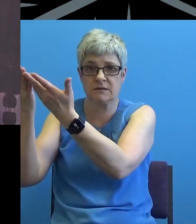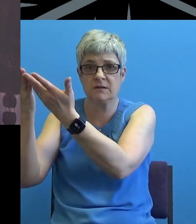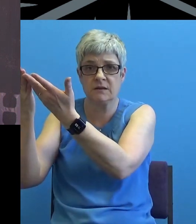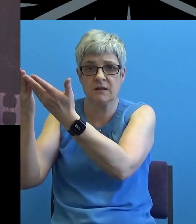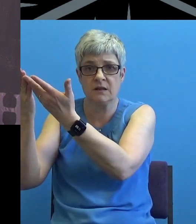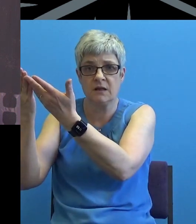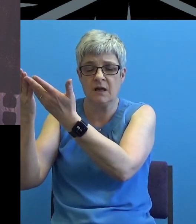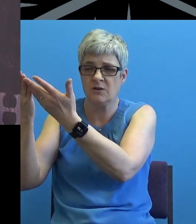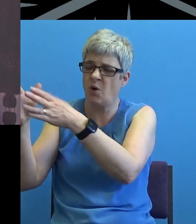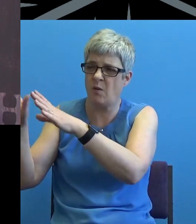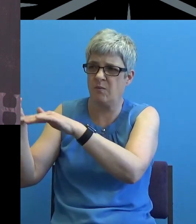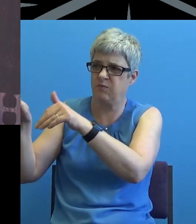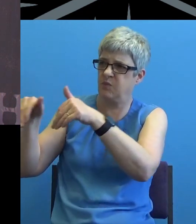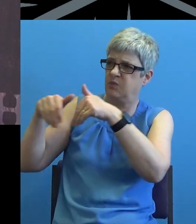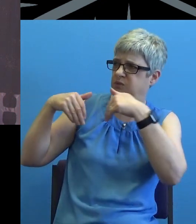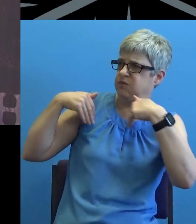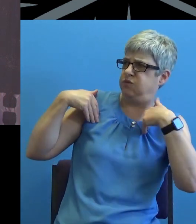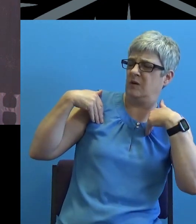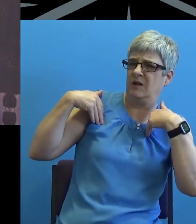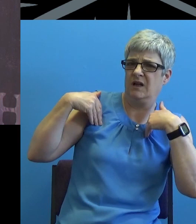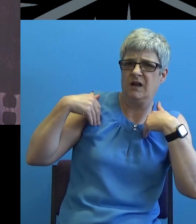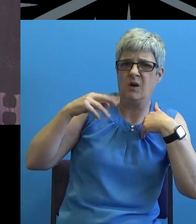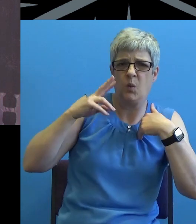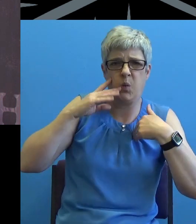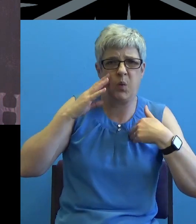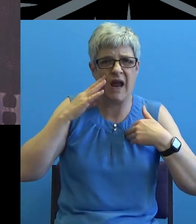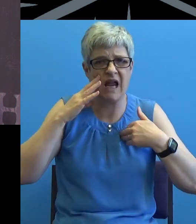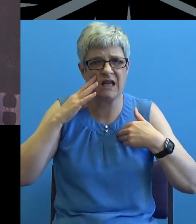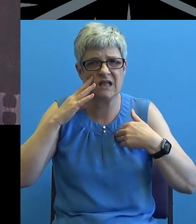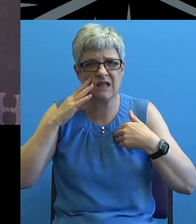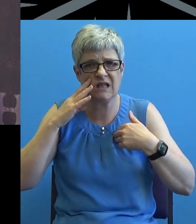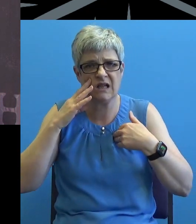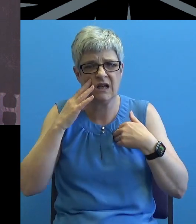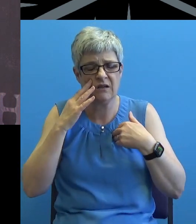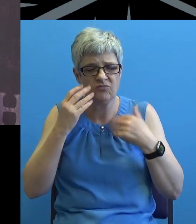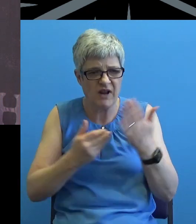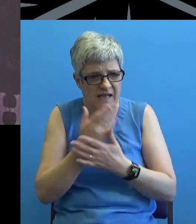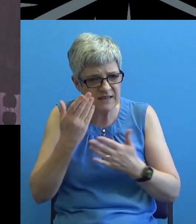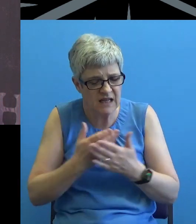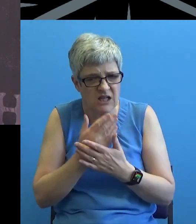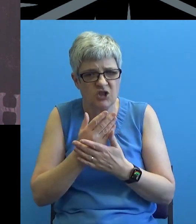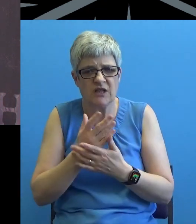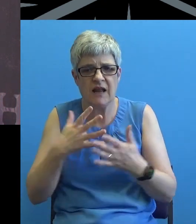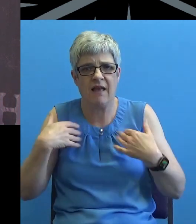and not seek to pull away when restoration and healing is half complete.